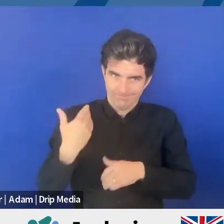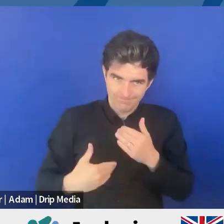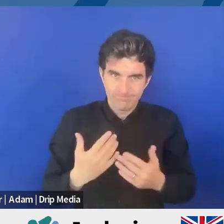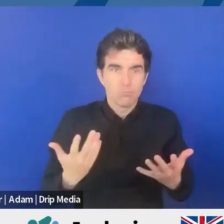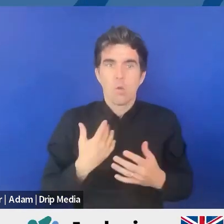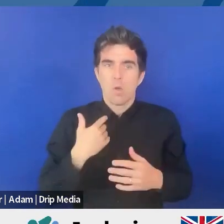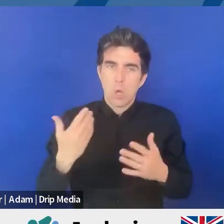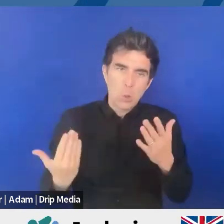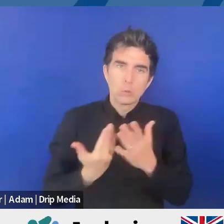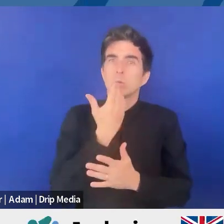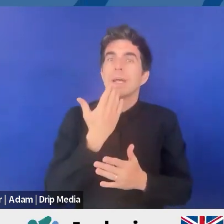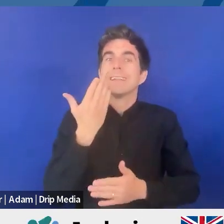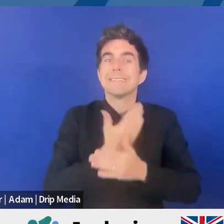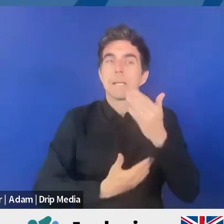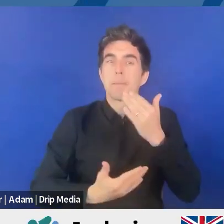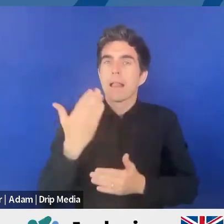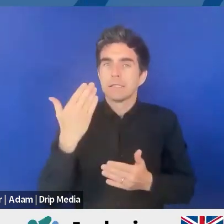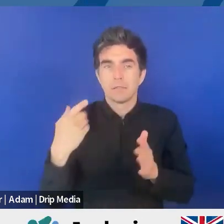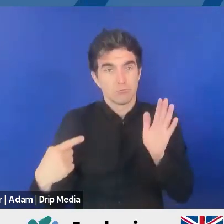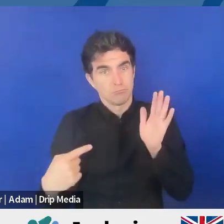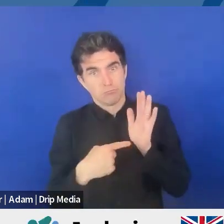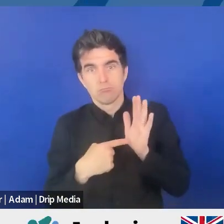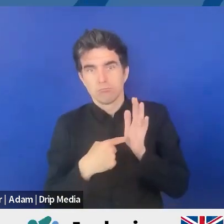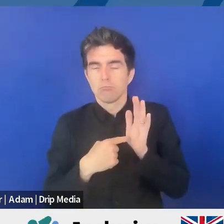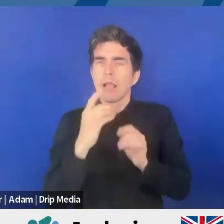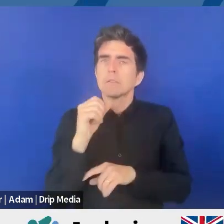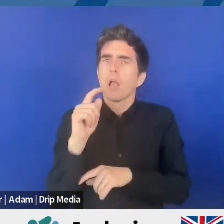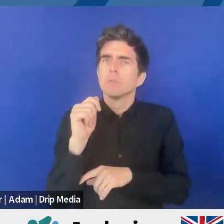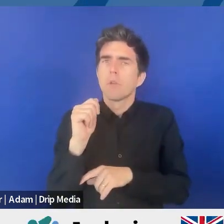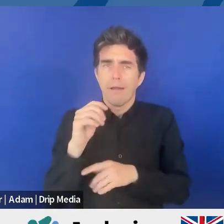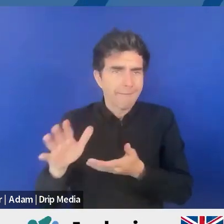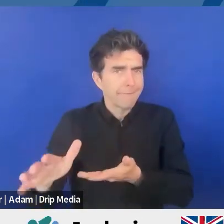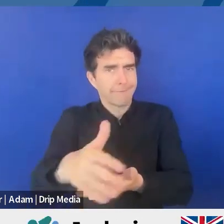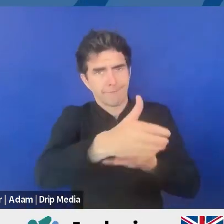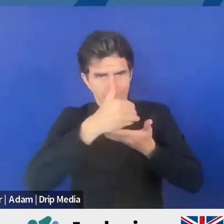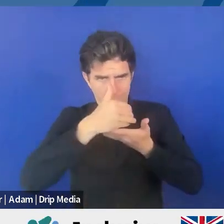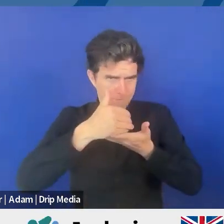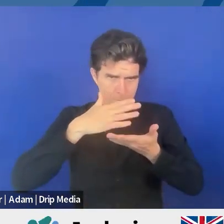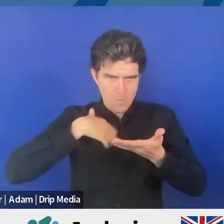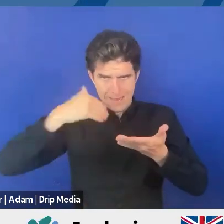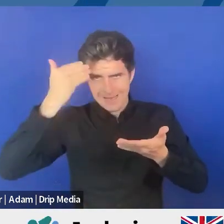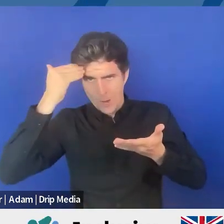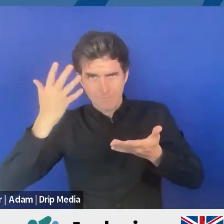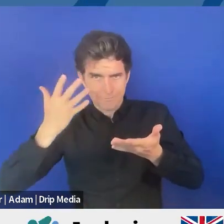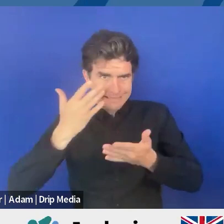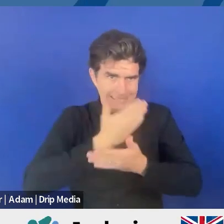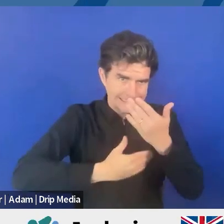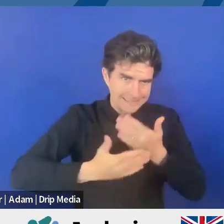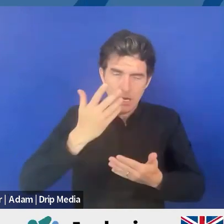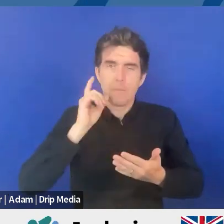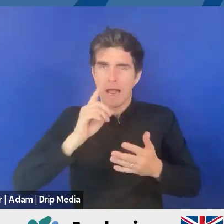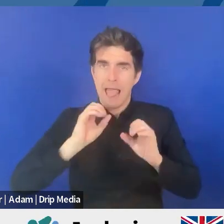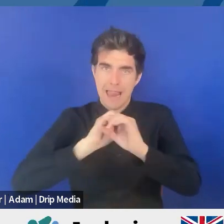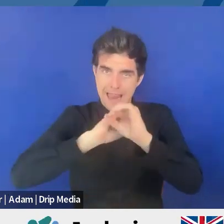disaggregated data in all of our programs by 2030. We need to know how many children with disabilities our programming is